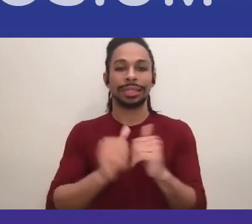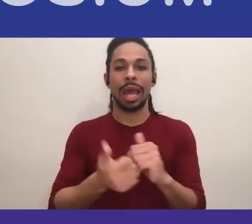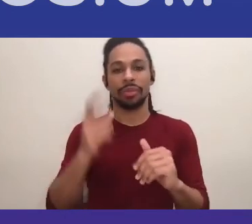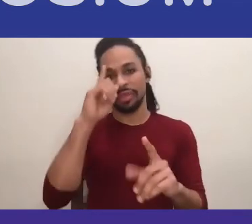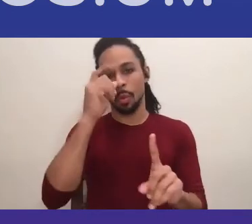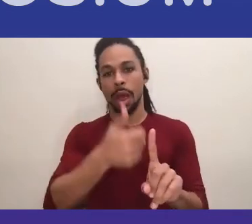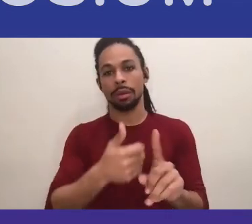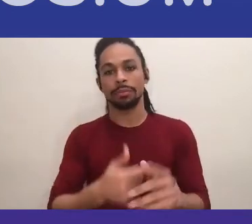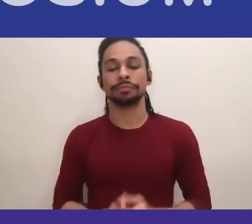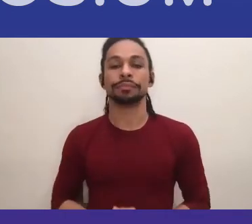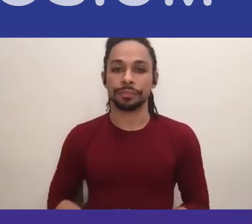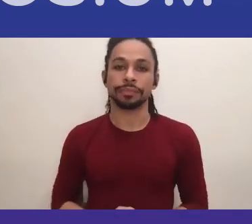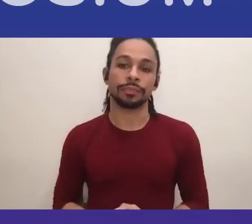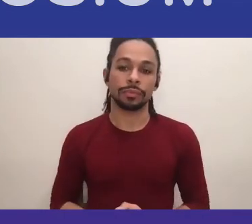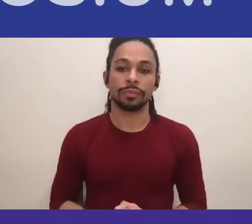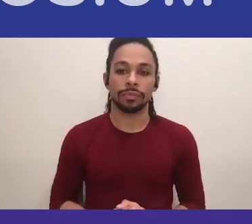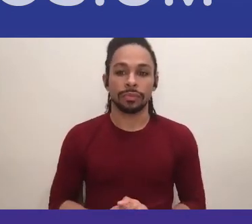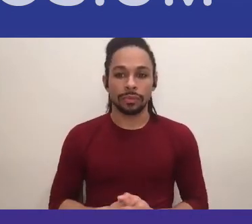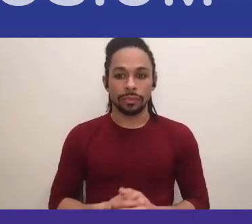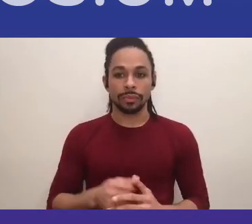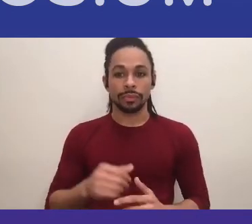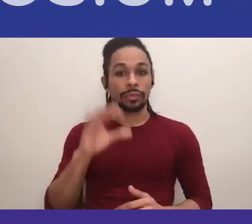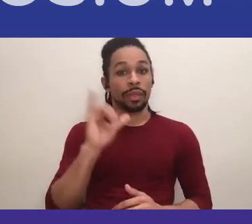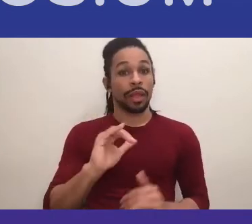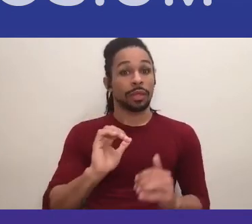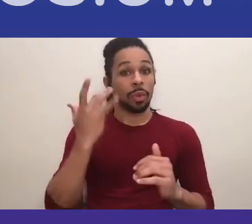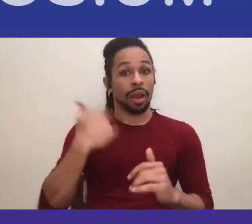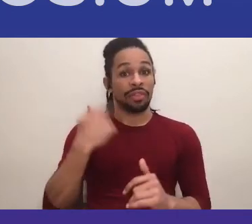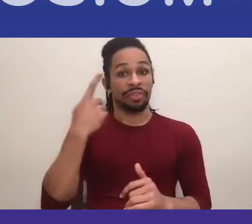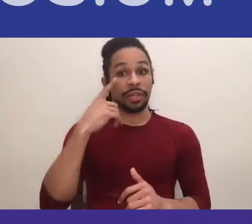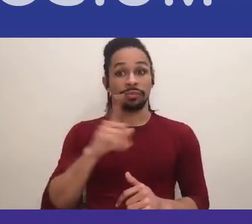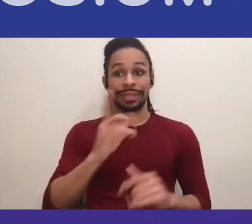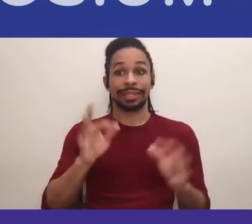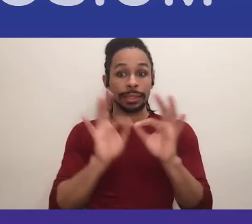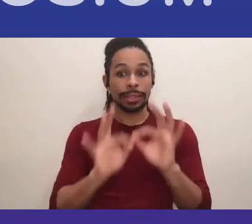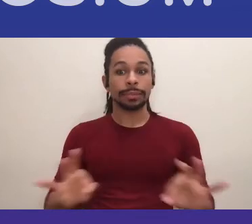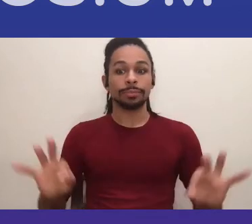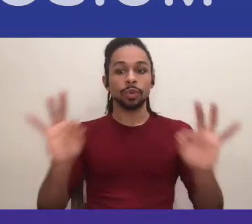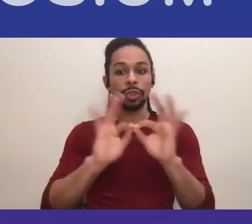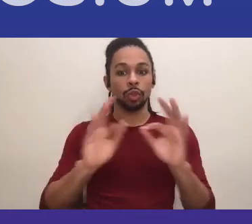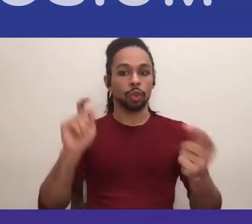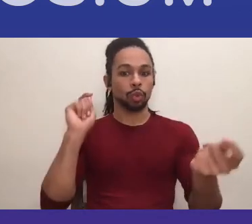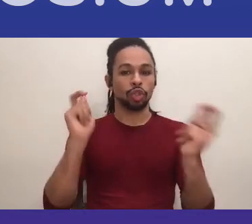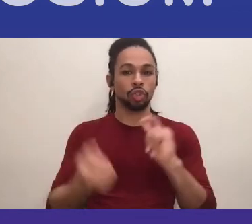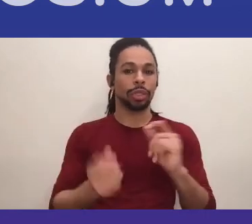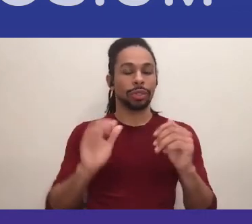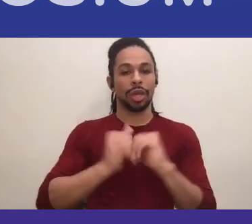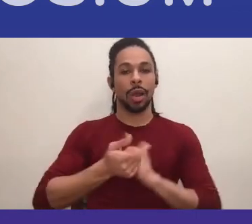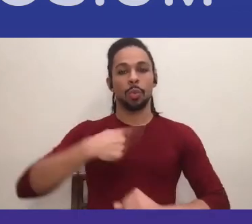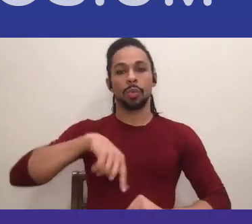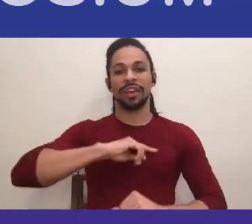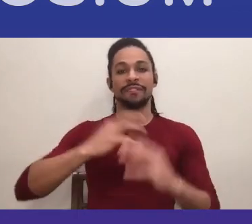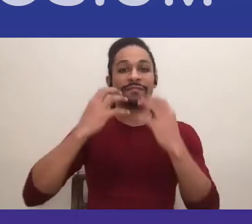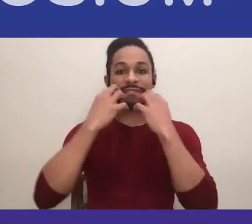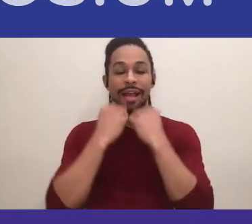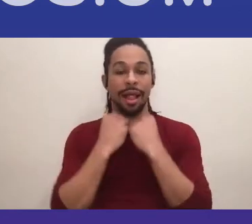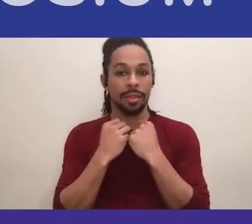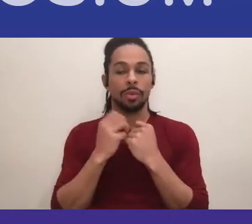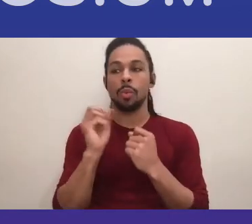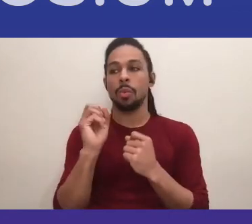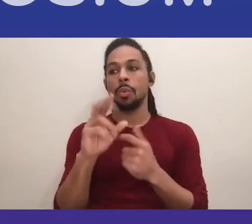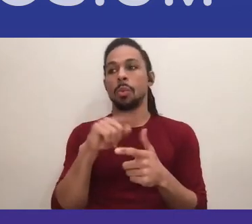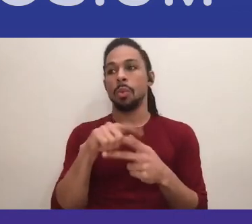That's why I think it's very important to change the way we value or we